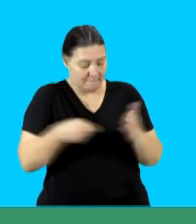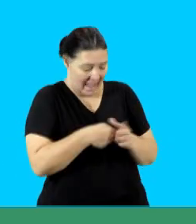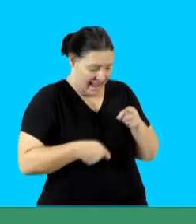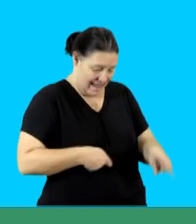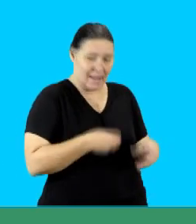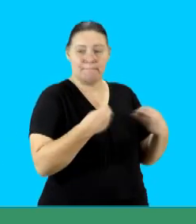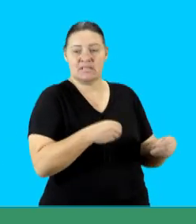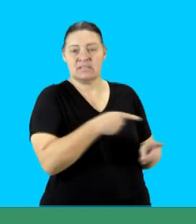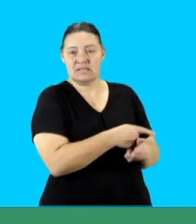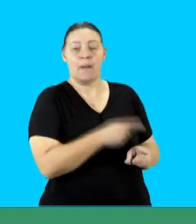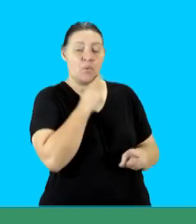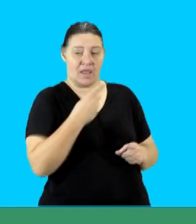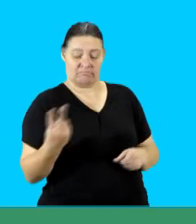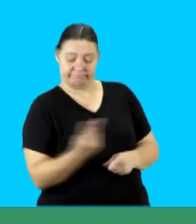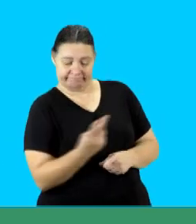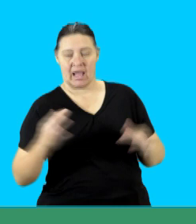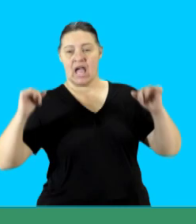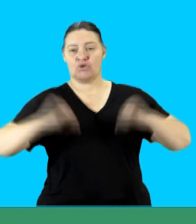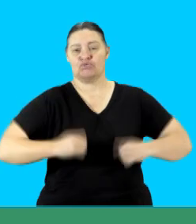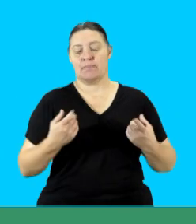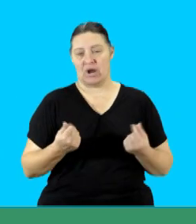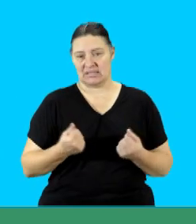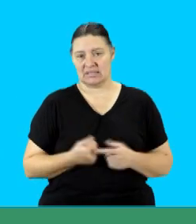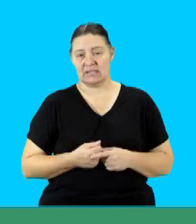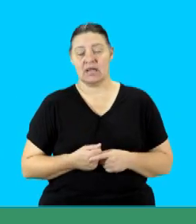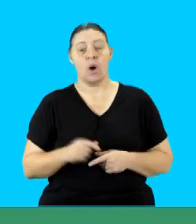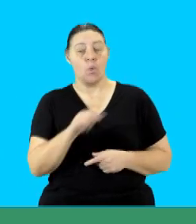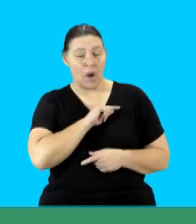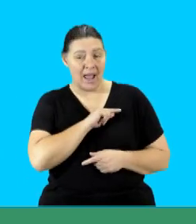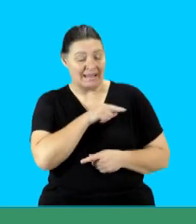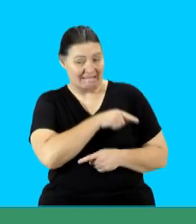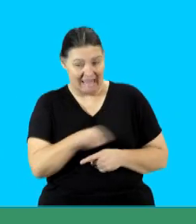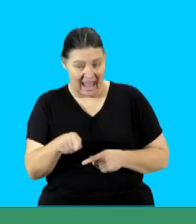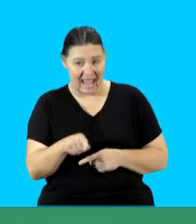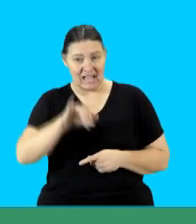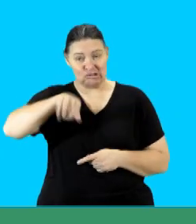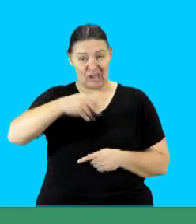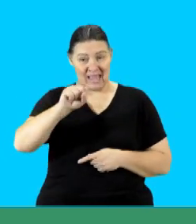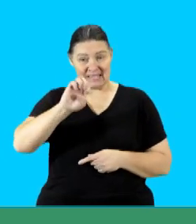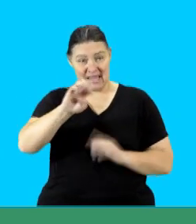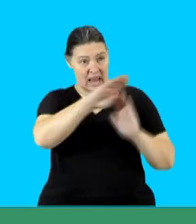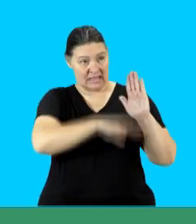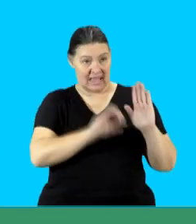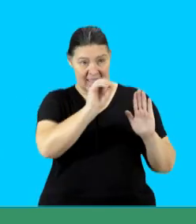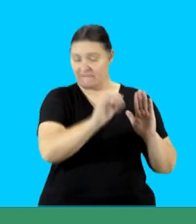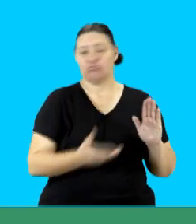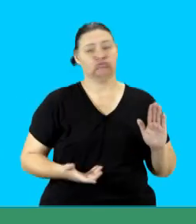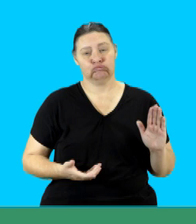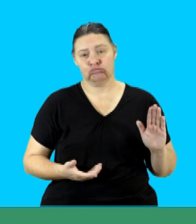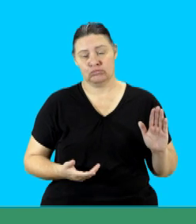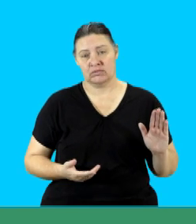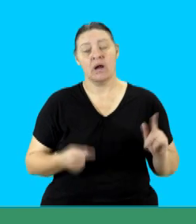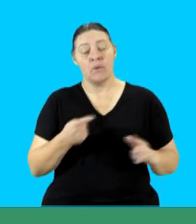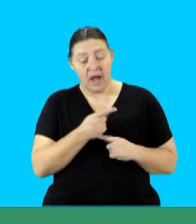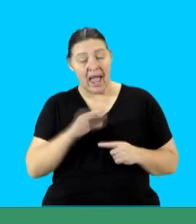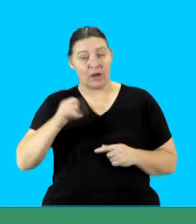another business at an agreed price. It usually occurs to companies that are not listed on the JSE. Now